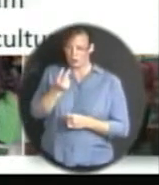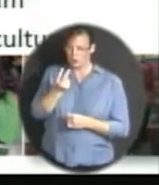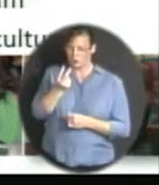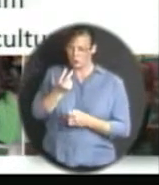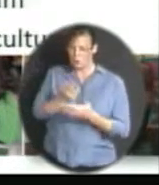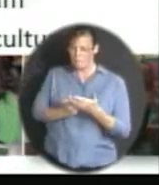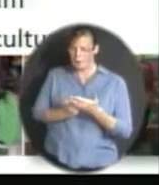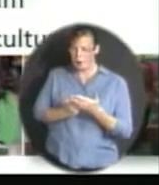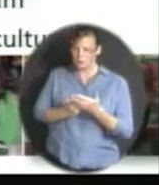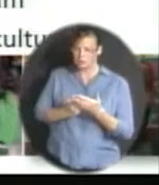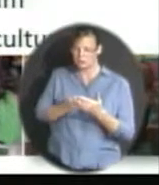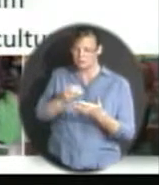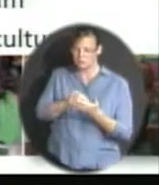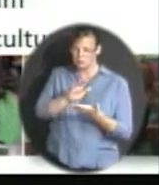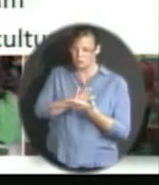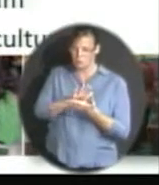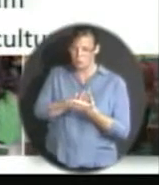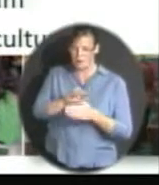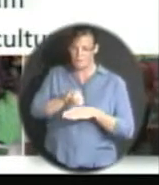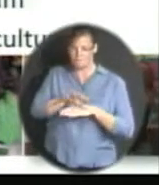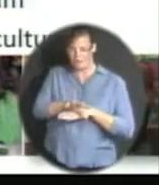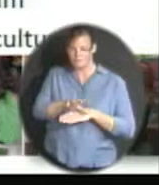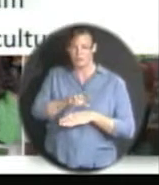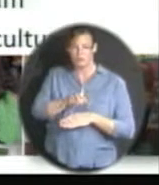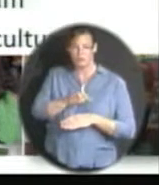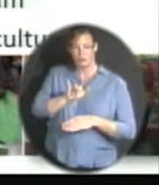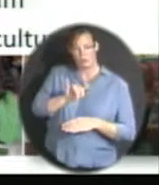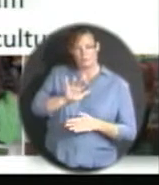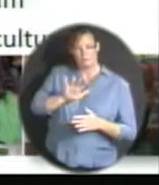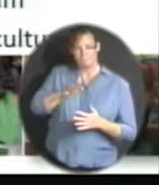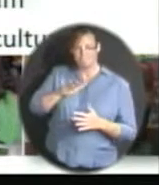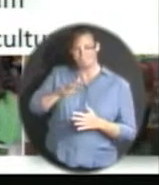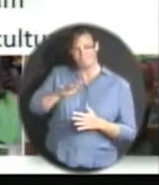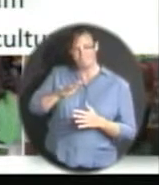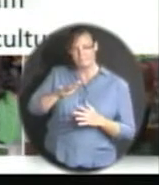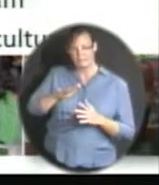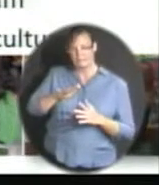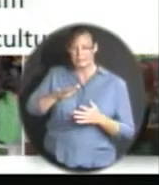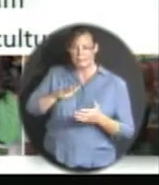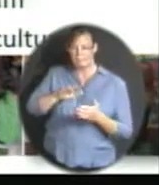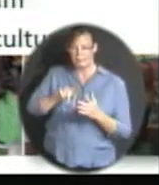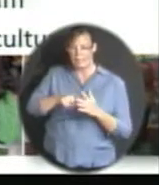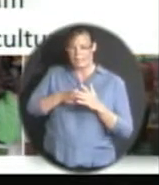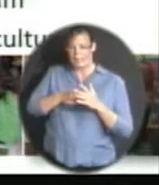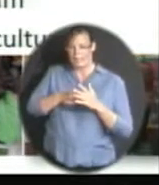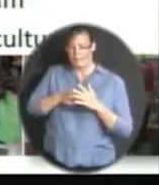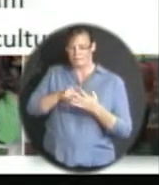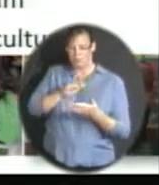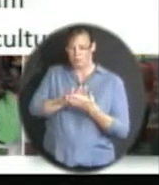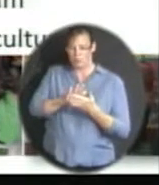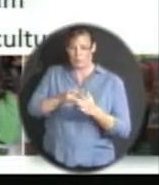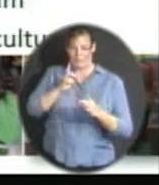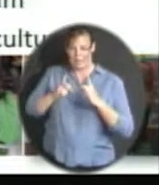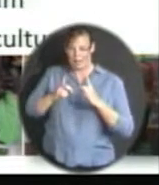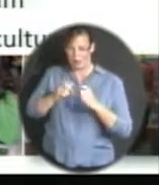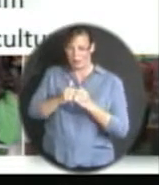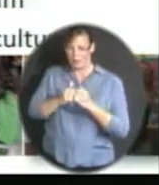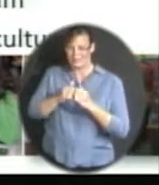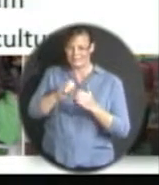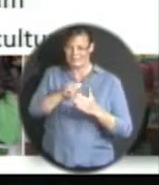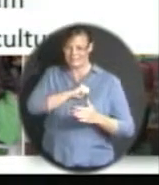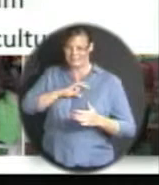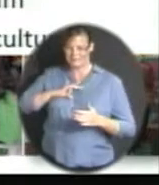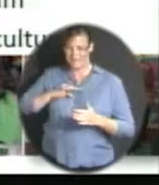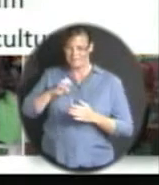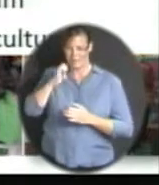school effectiveness that really is sort of the center of this dialogue at the beginning of the year with staff are the